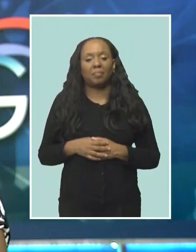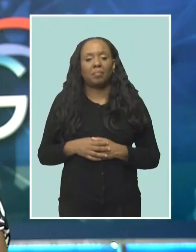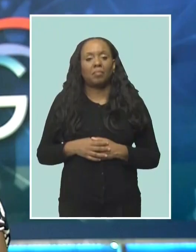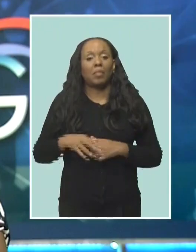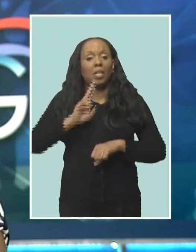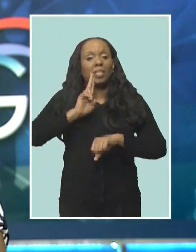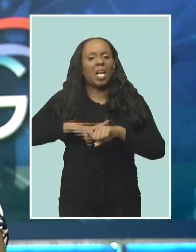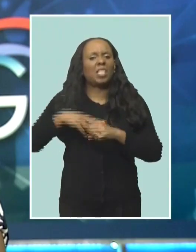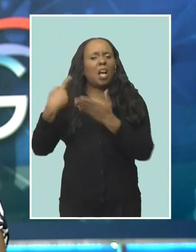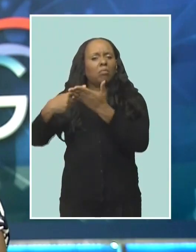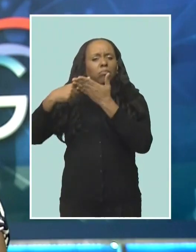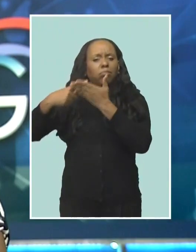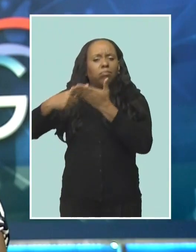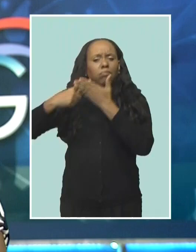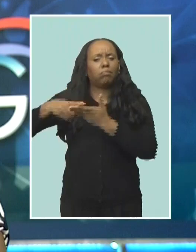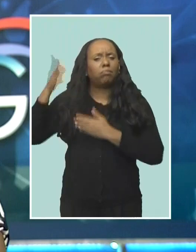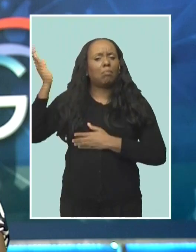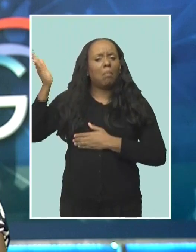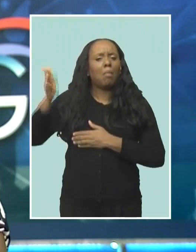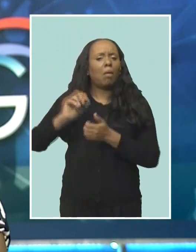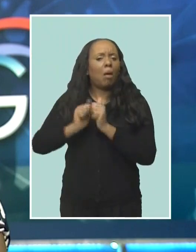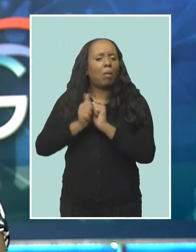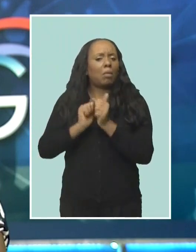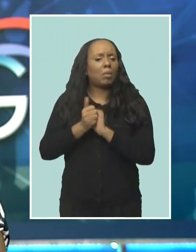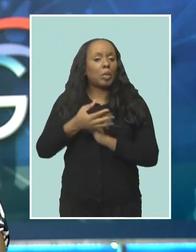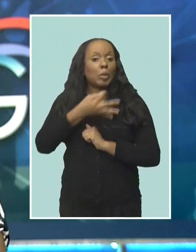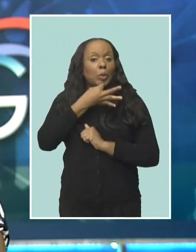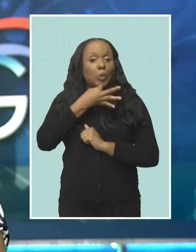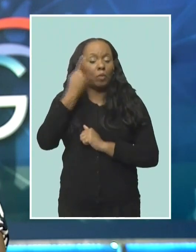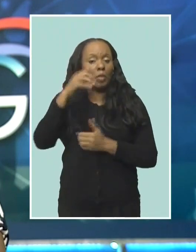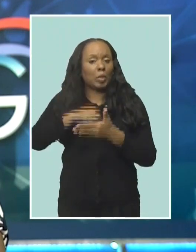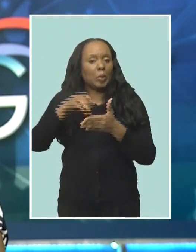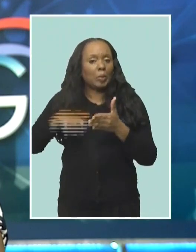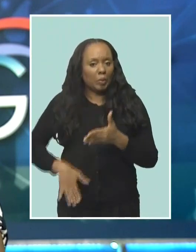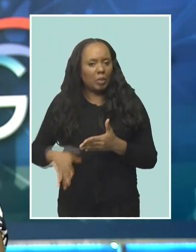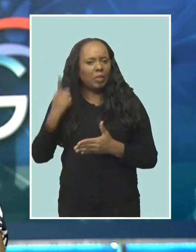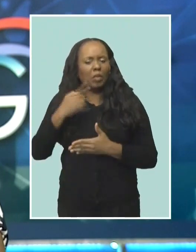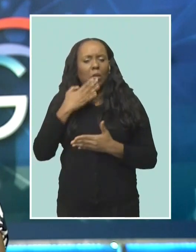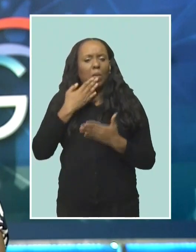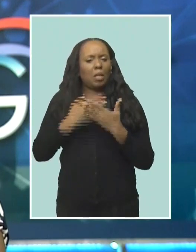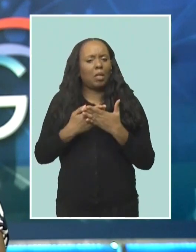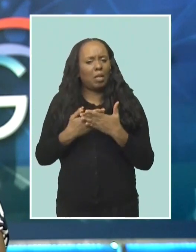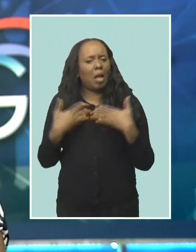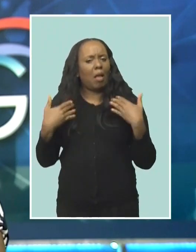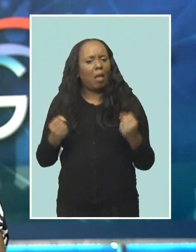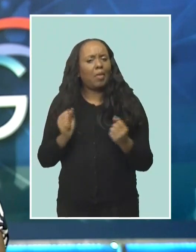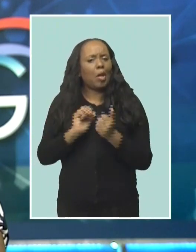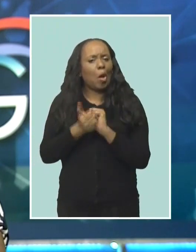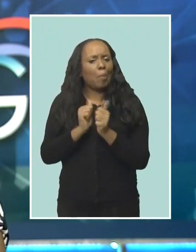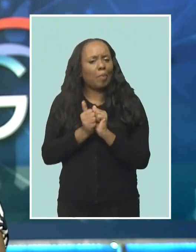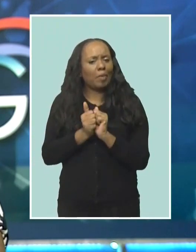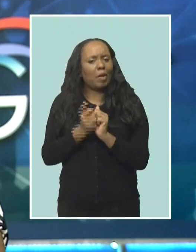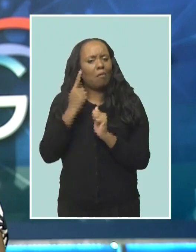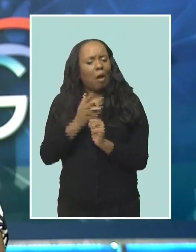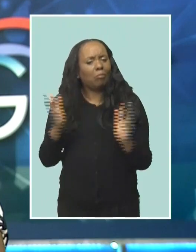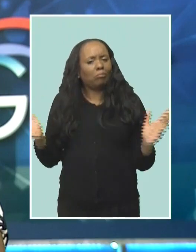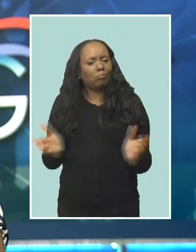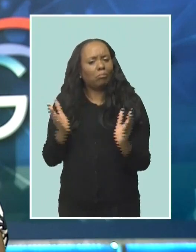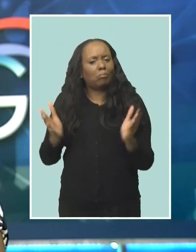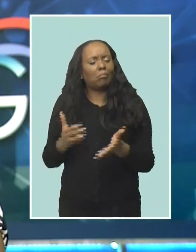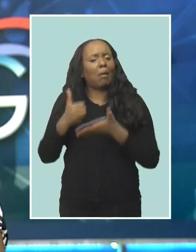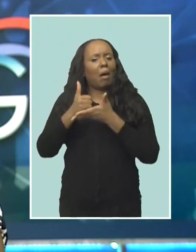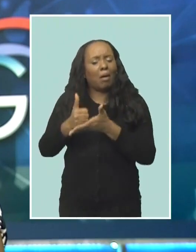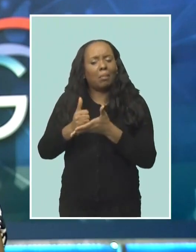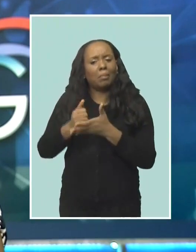A national debating competition might be on the horizon for students to engage in healthy competition in a drive to create the world